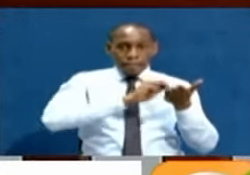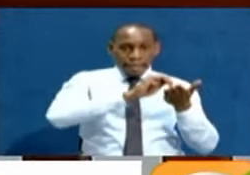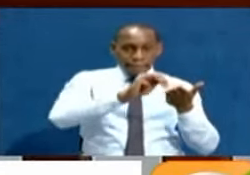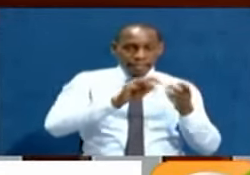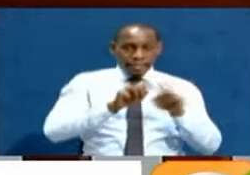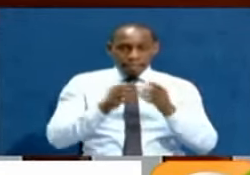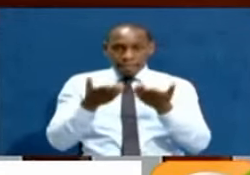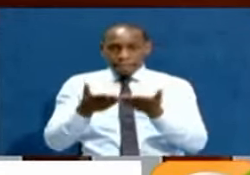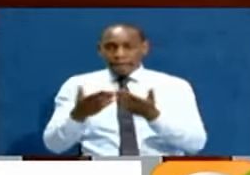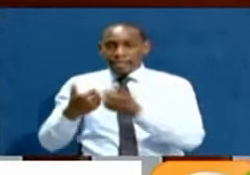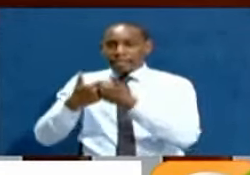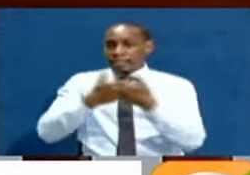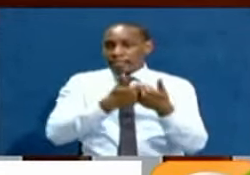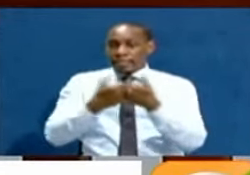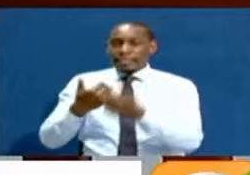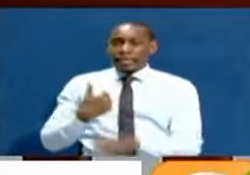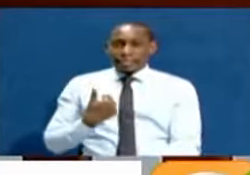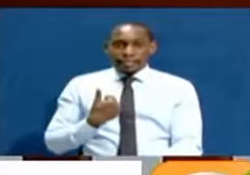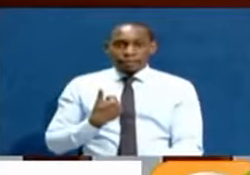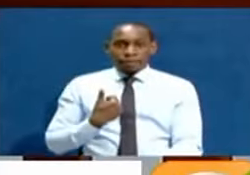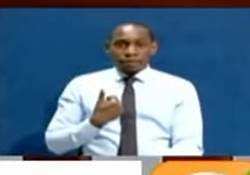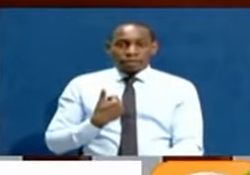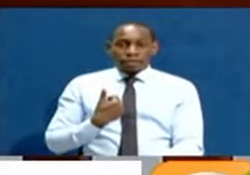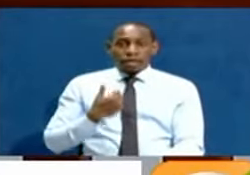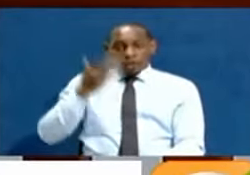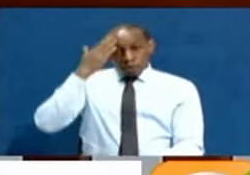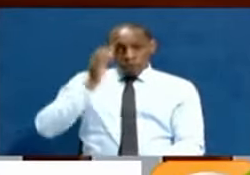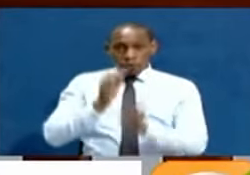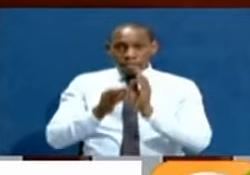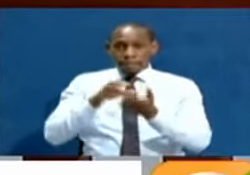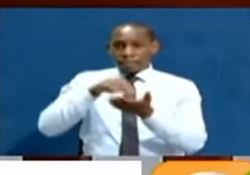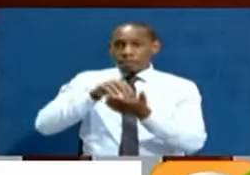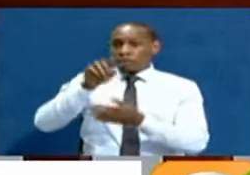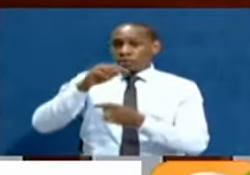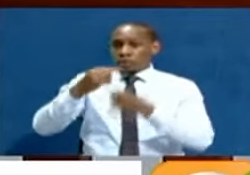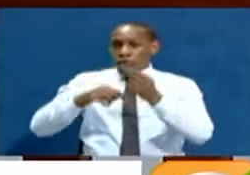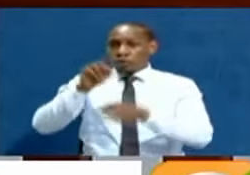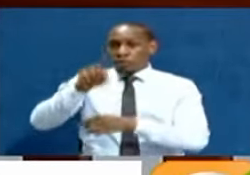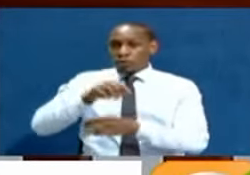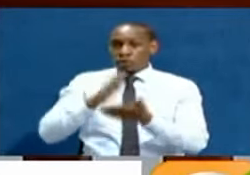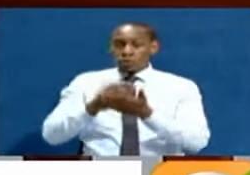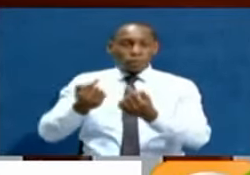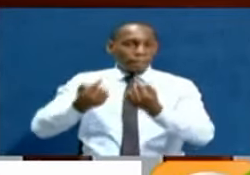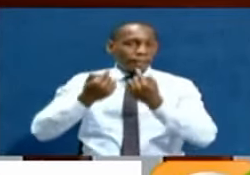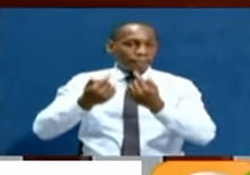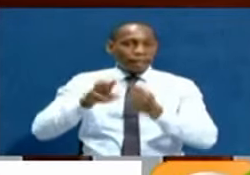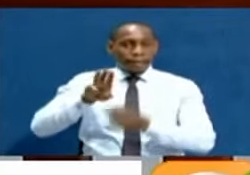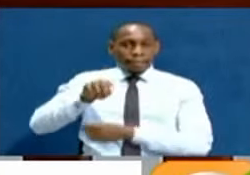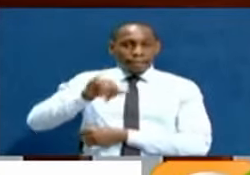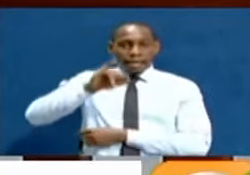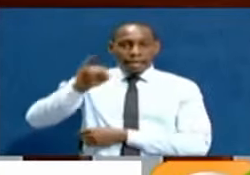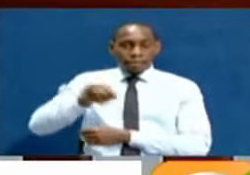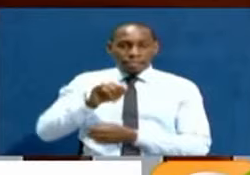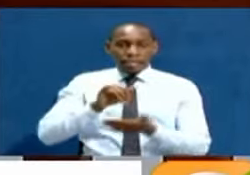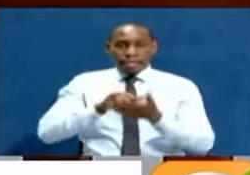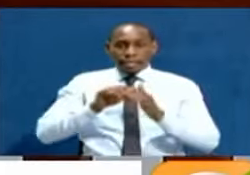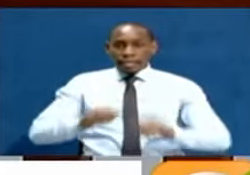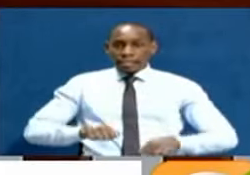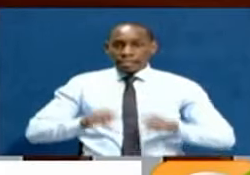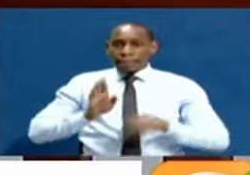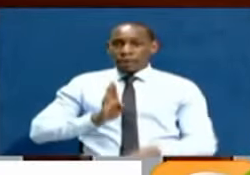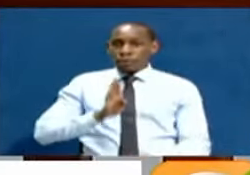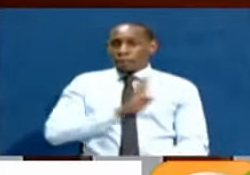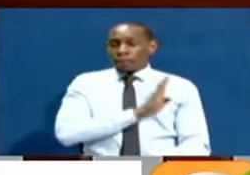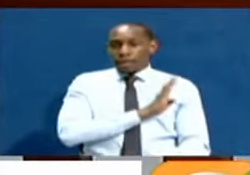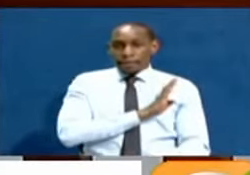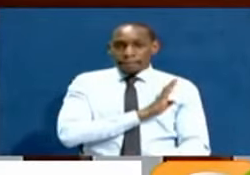and here I am struggling, and I know that if this goes wrong, I will be blamed for it. Whether it's my fault or not, this Mzungu chairman will be blamed for this